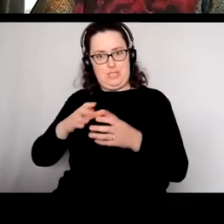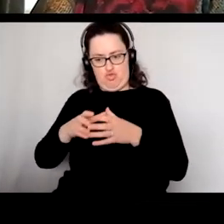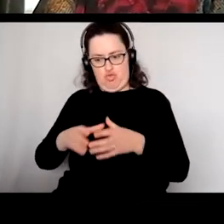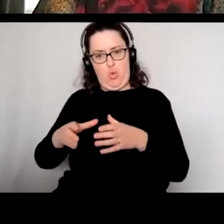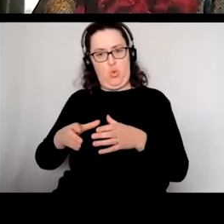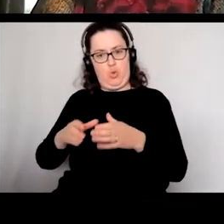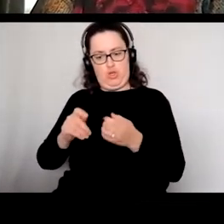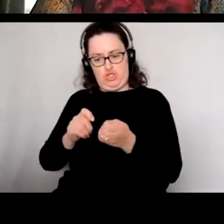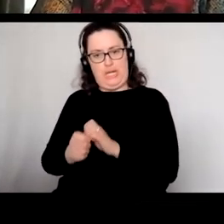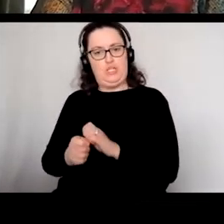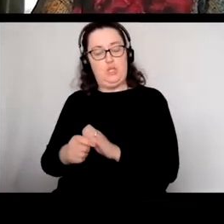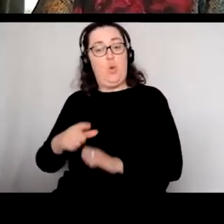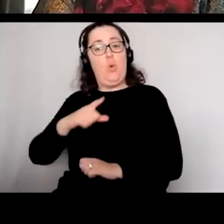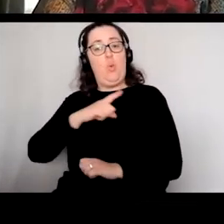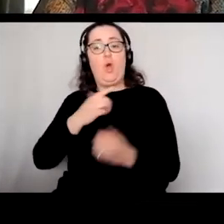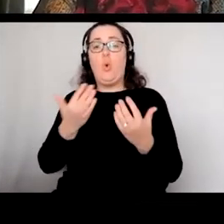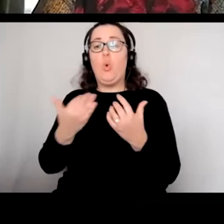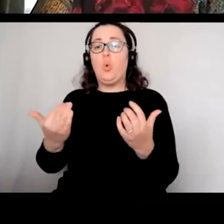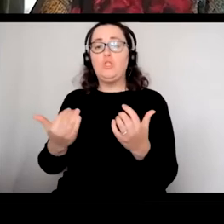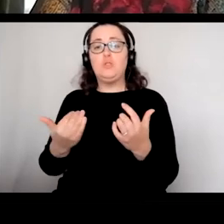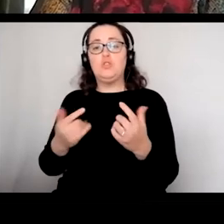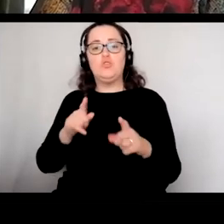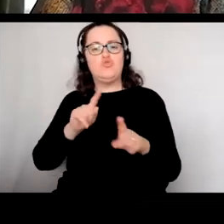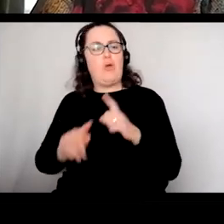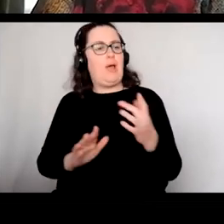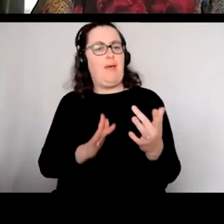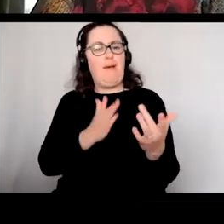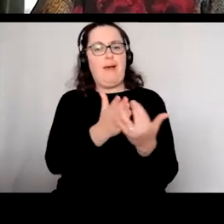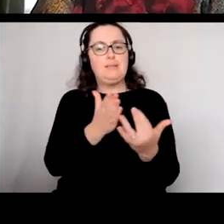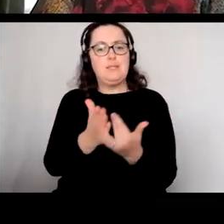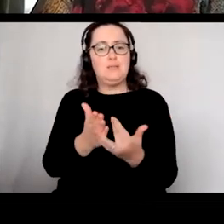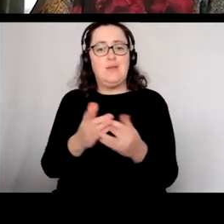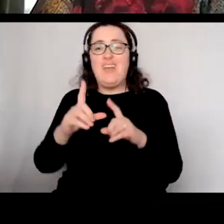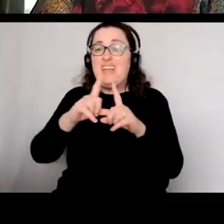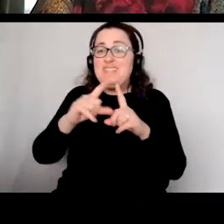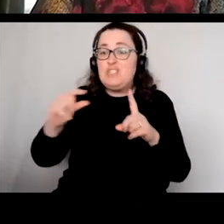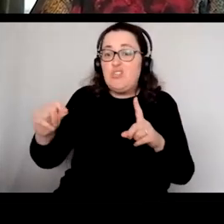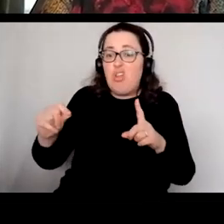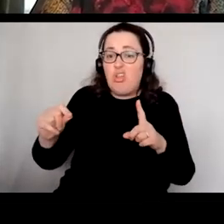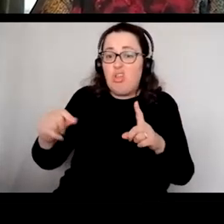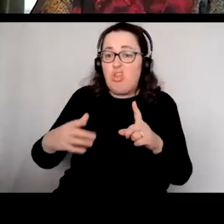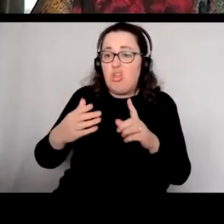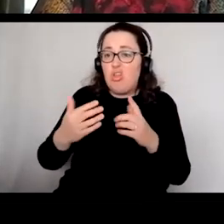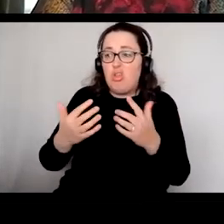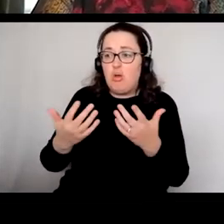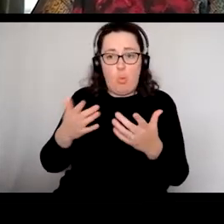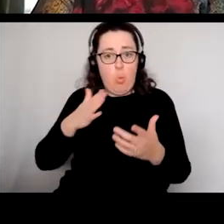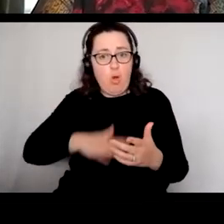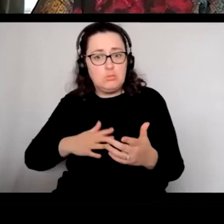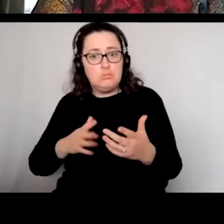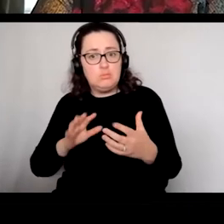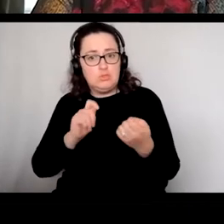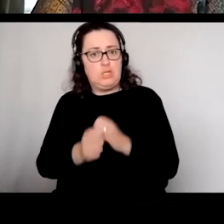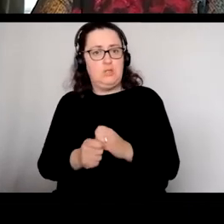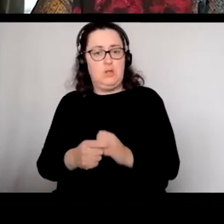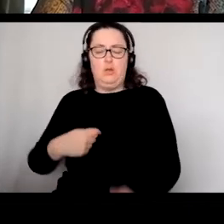built, but it's also where the new audiences are. Mm. The digital audiences are all about agency and social change. Mm. And if you don't engage, I